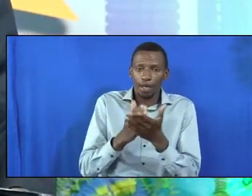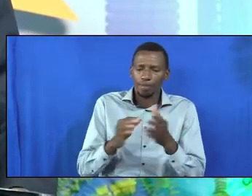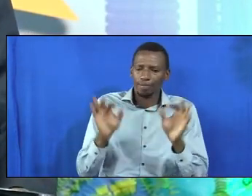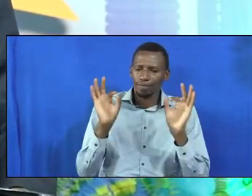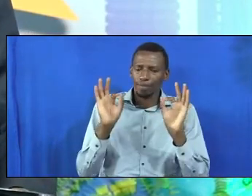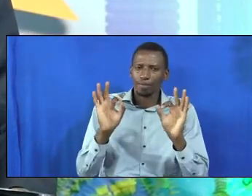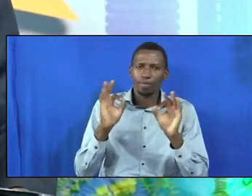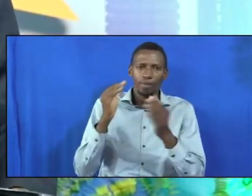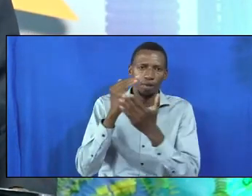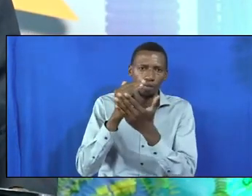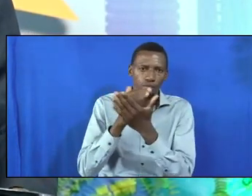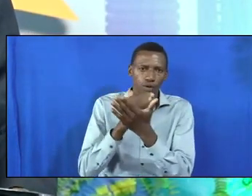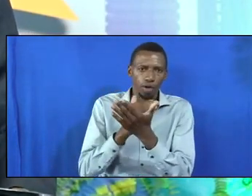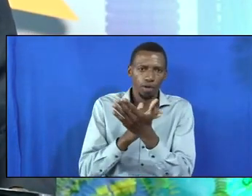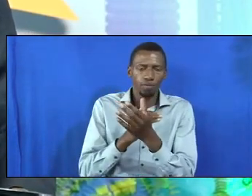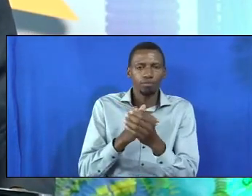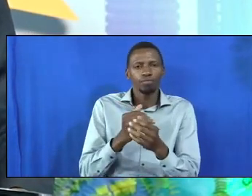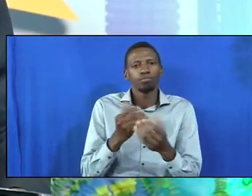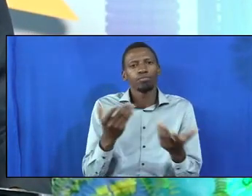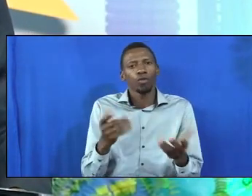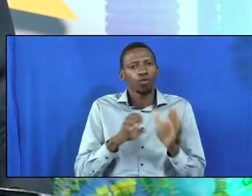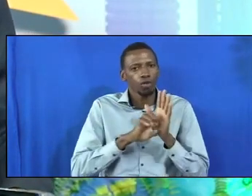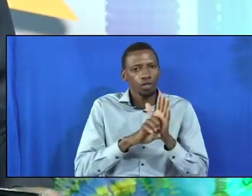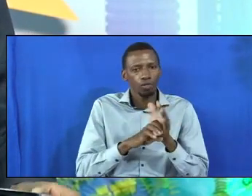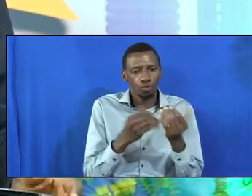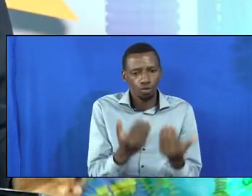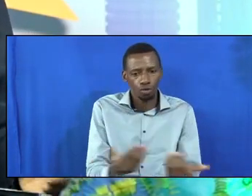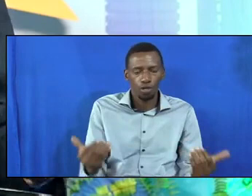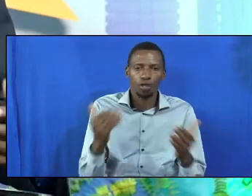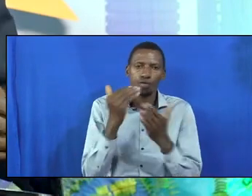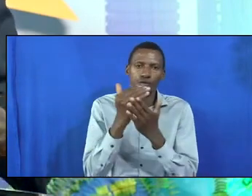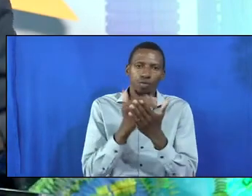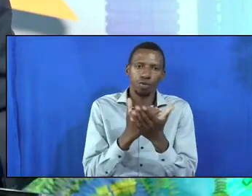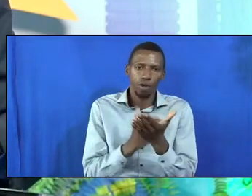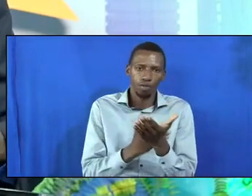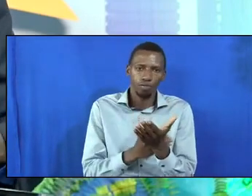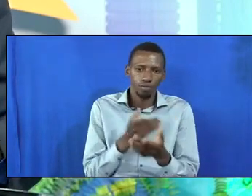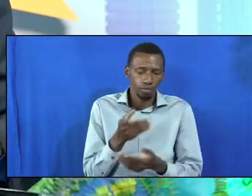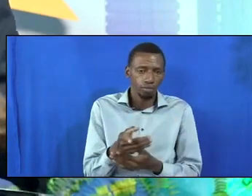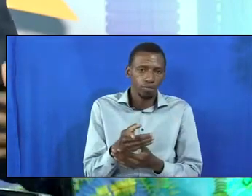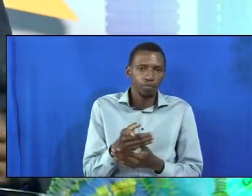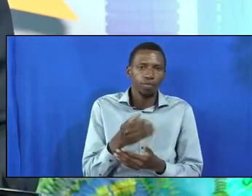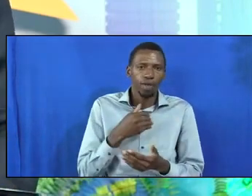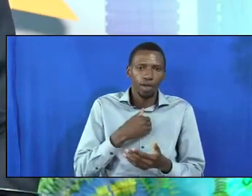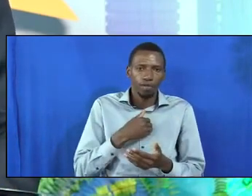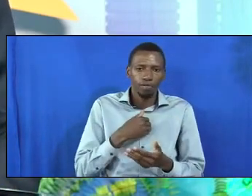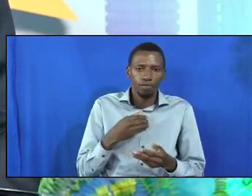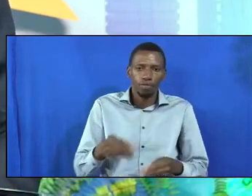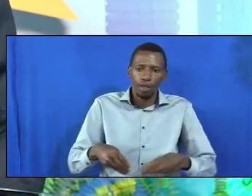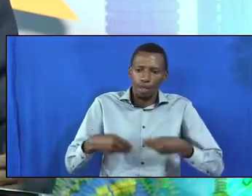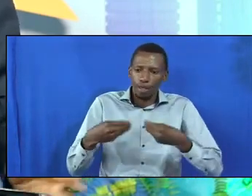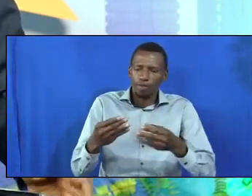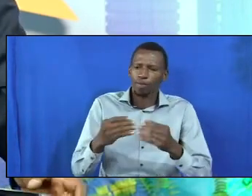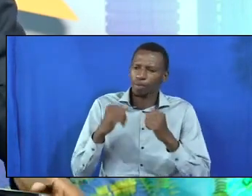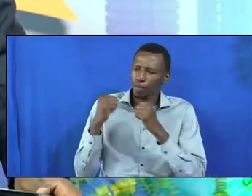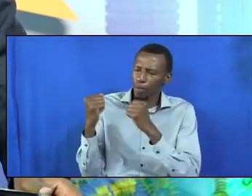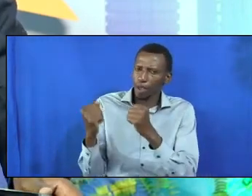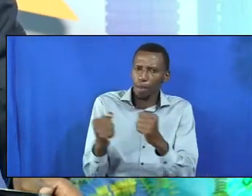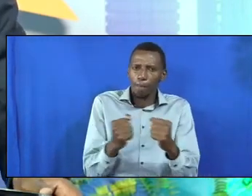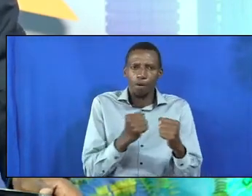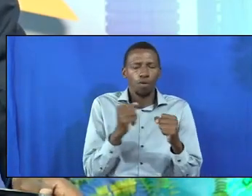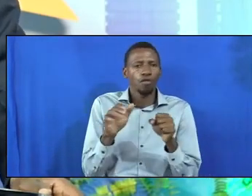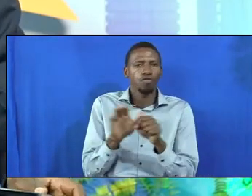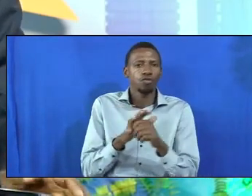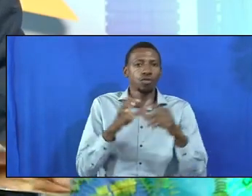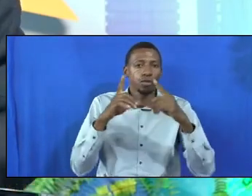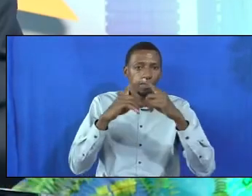programs are the children's programs. They have brought out a powerful message in a very practical